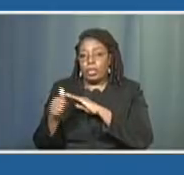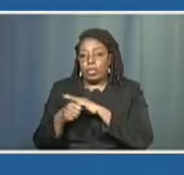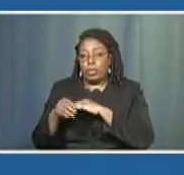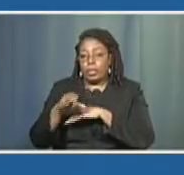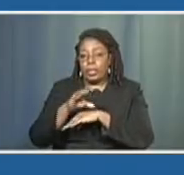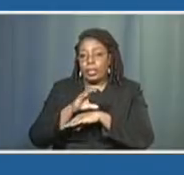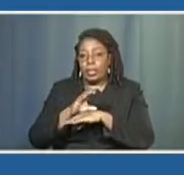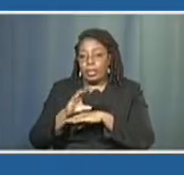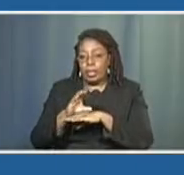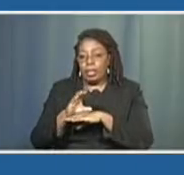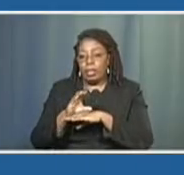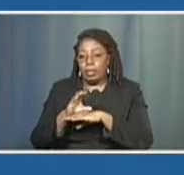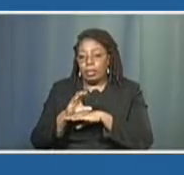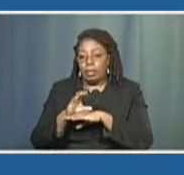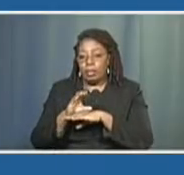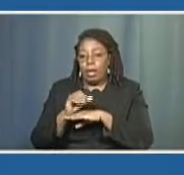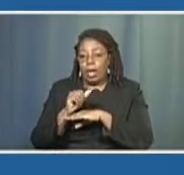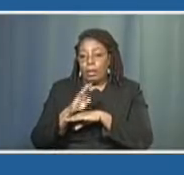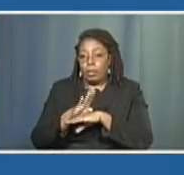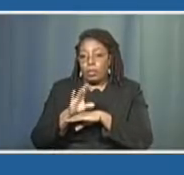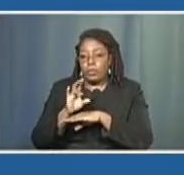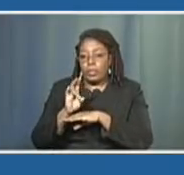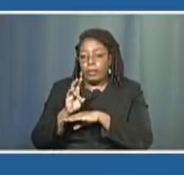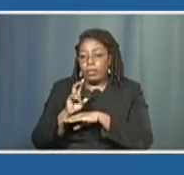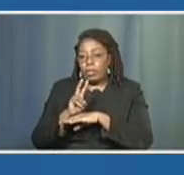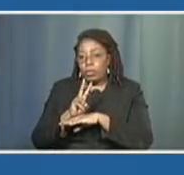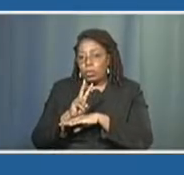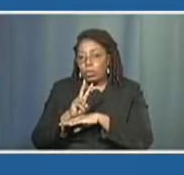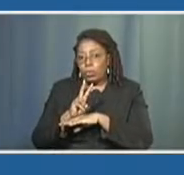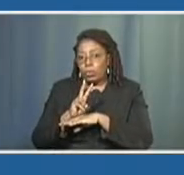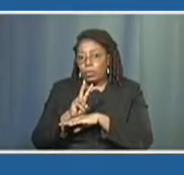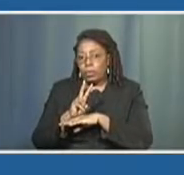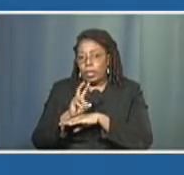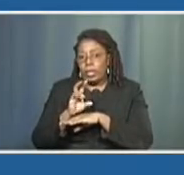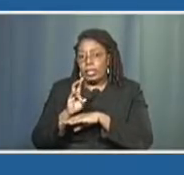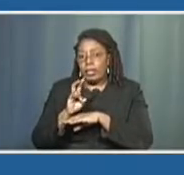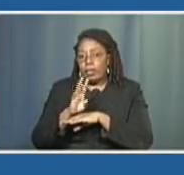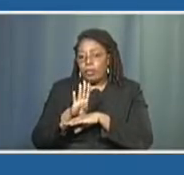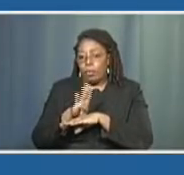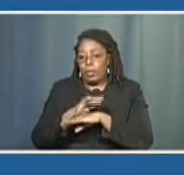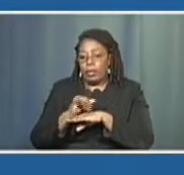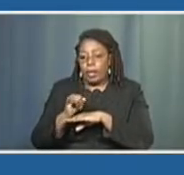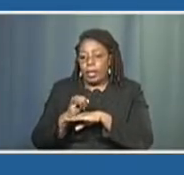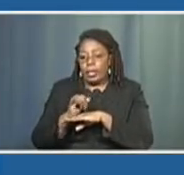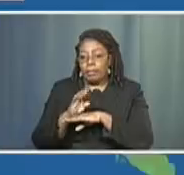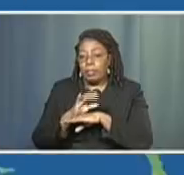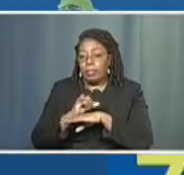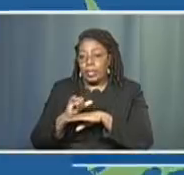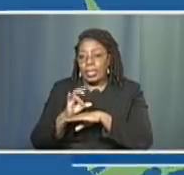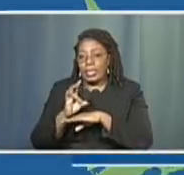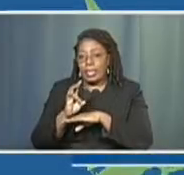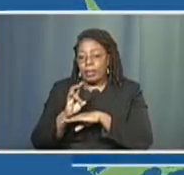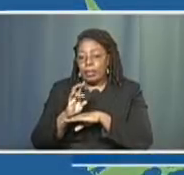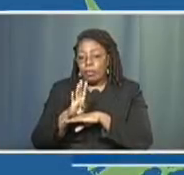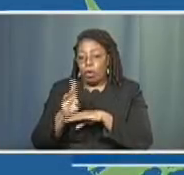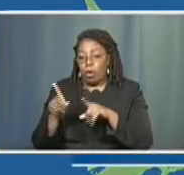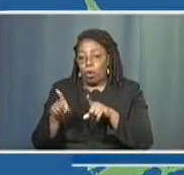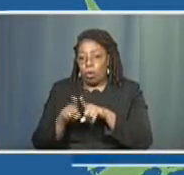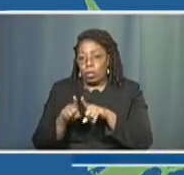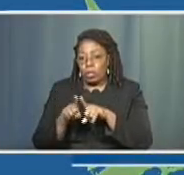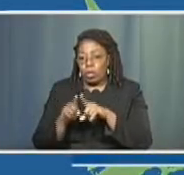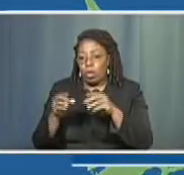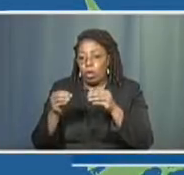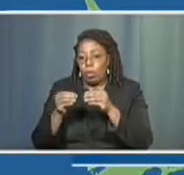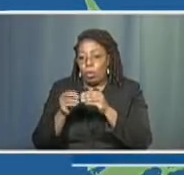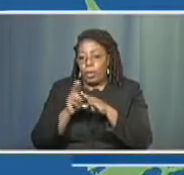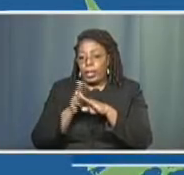Key, 68. Marshall, Babico at 72 degrees. 74 in the Berry Islands. Alistown, Bimini, 74 as well. More 74s